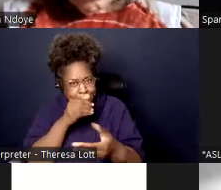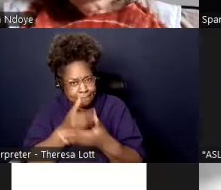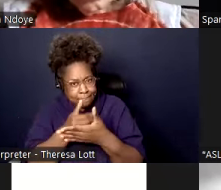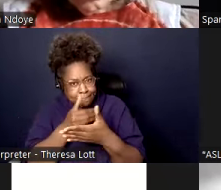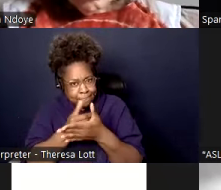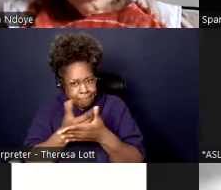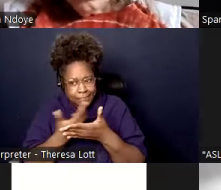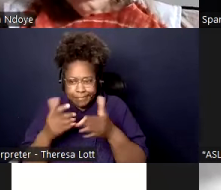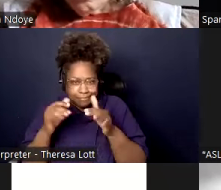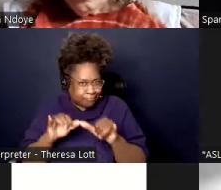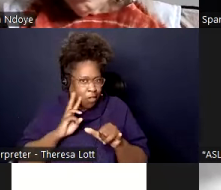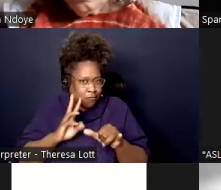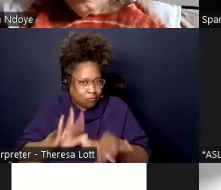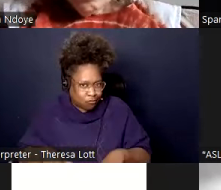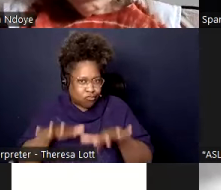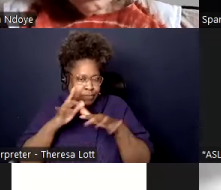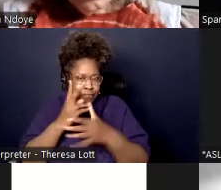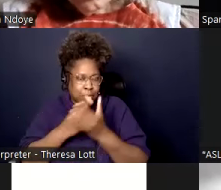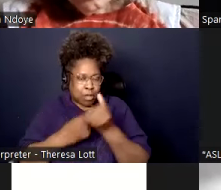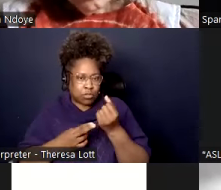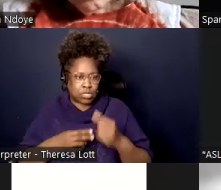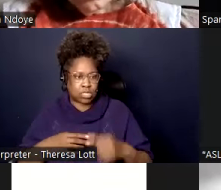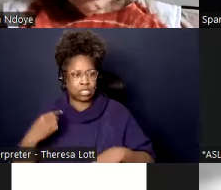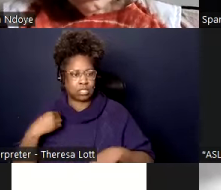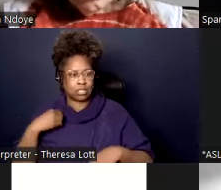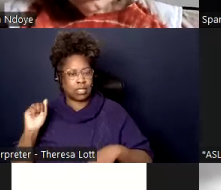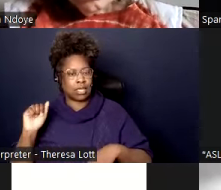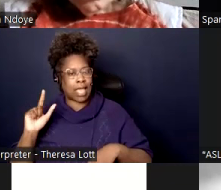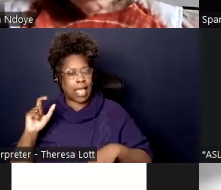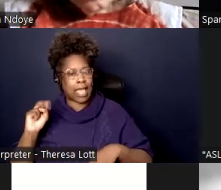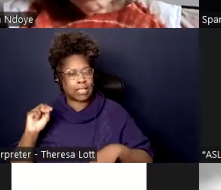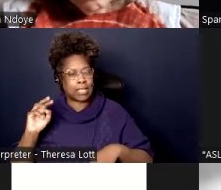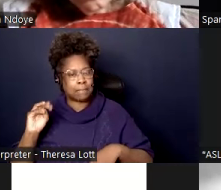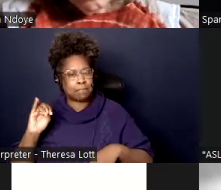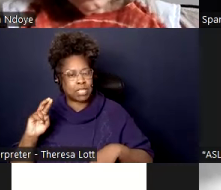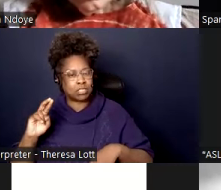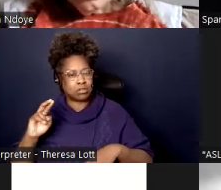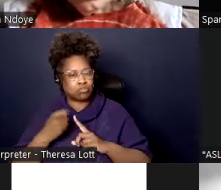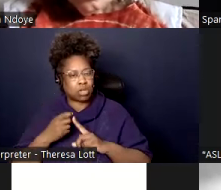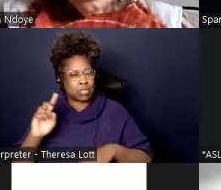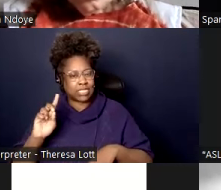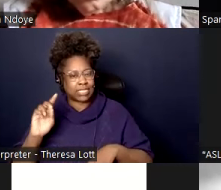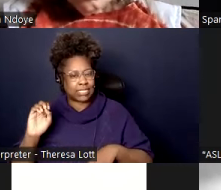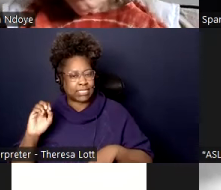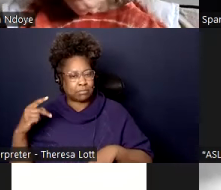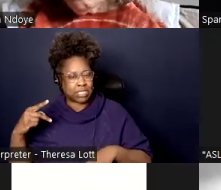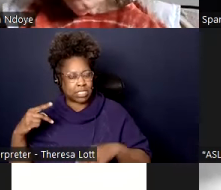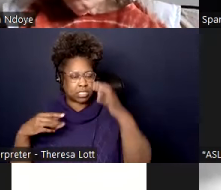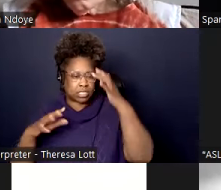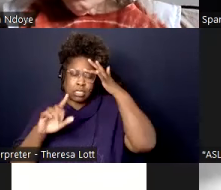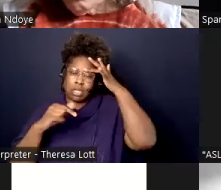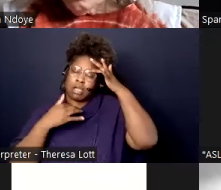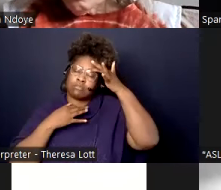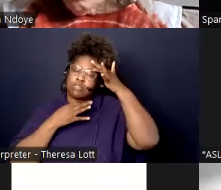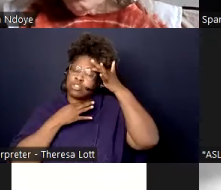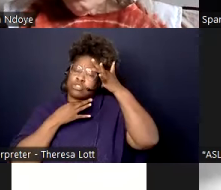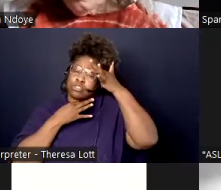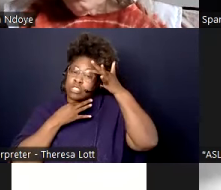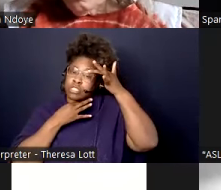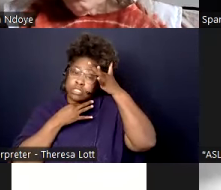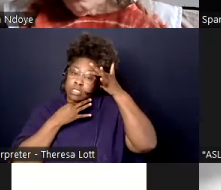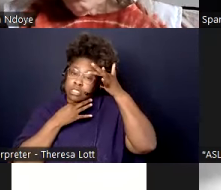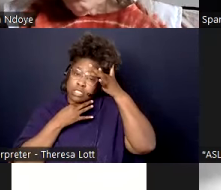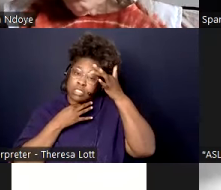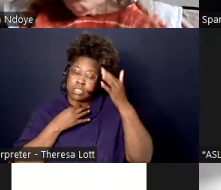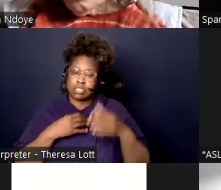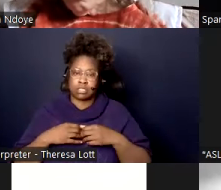there too. Hey, Drew, this is Alan Miller, DEP. Hey. I'm curious. I wasn't at